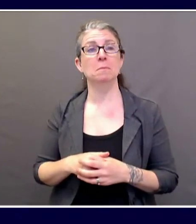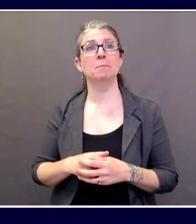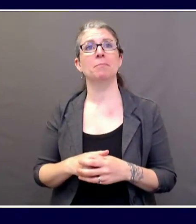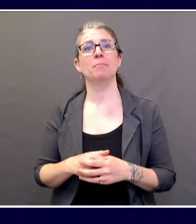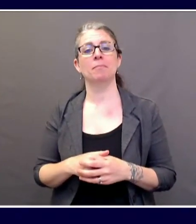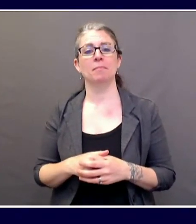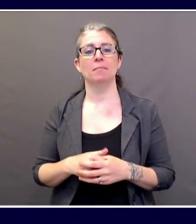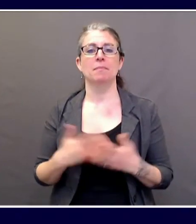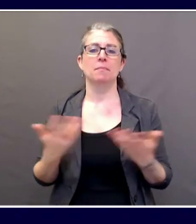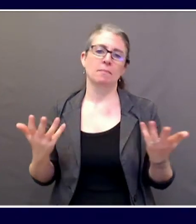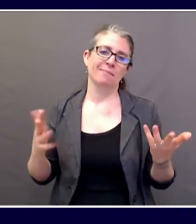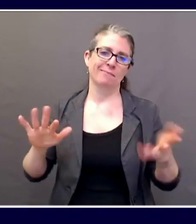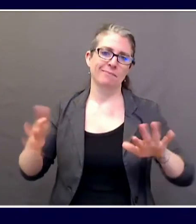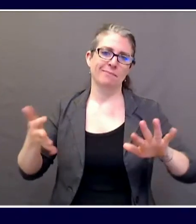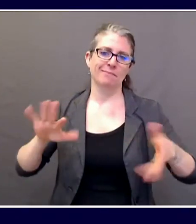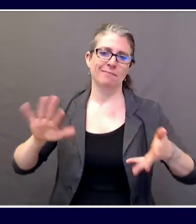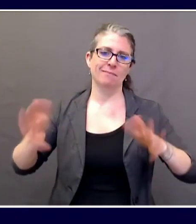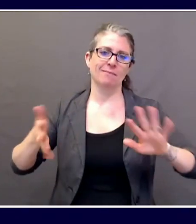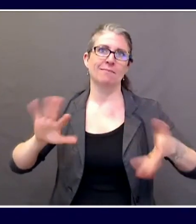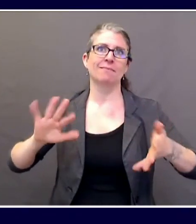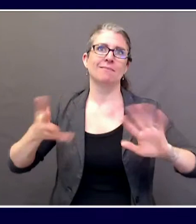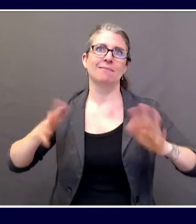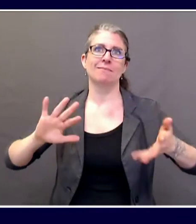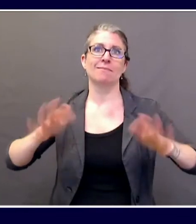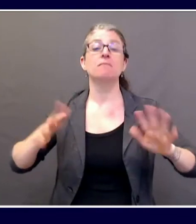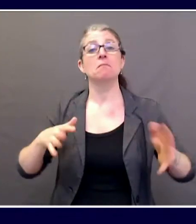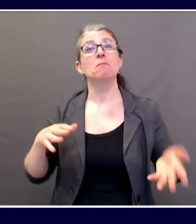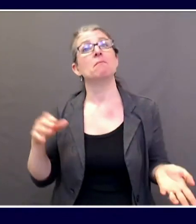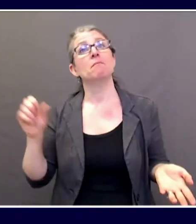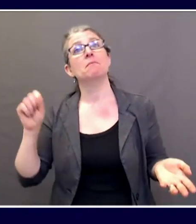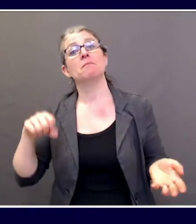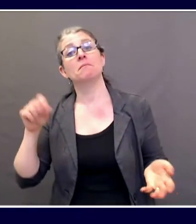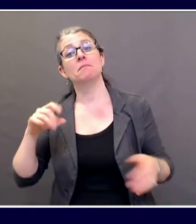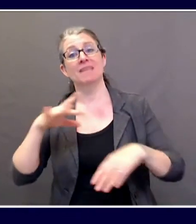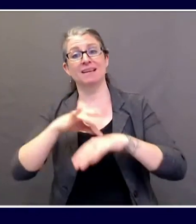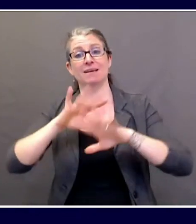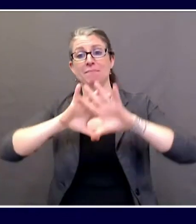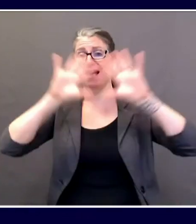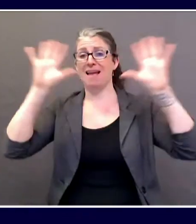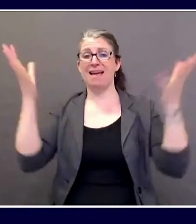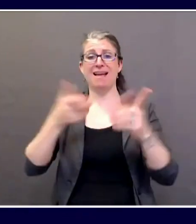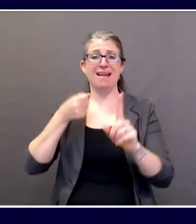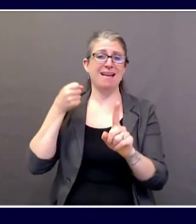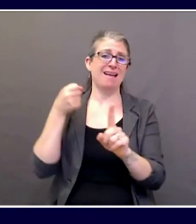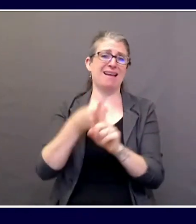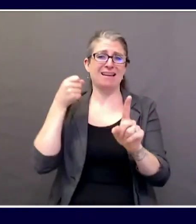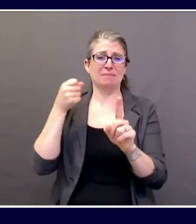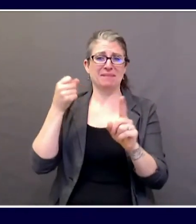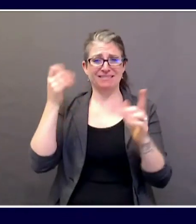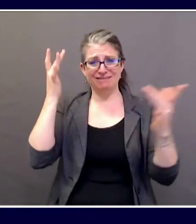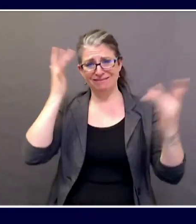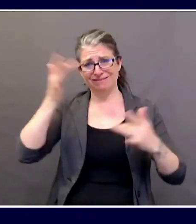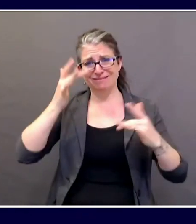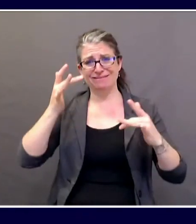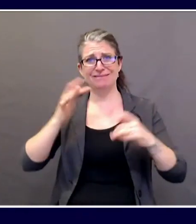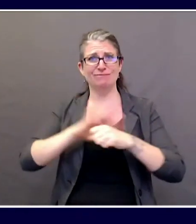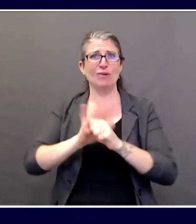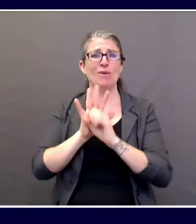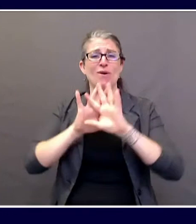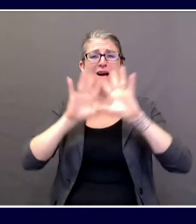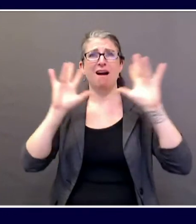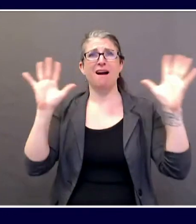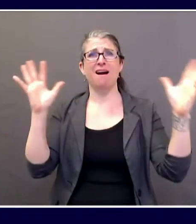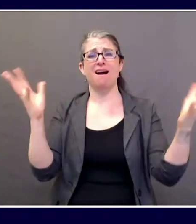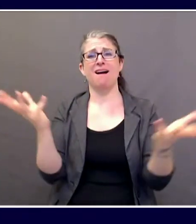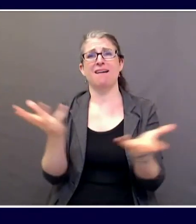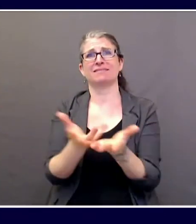given, it's a pandemic and of course there are always unknowns. So in that respect, it could change, but we have no intention of changing